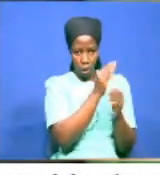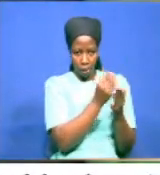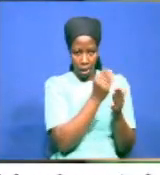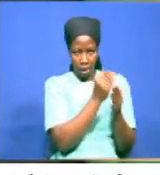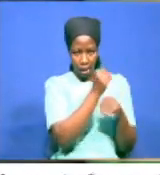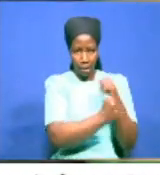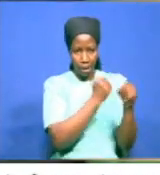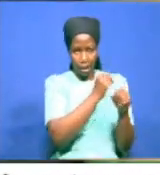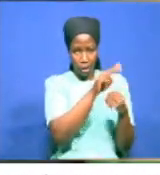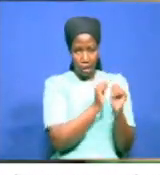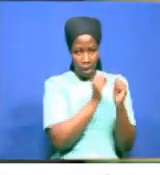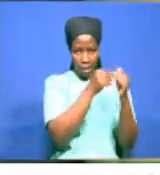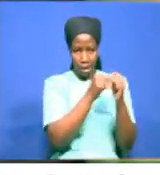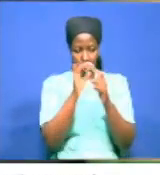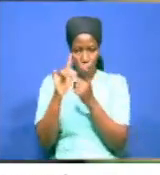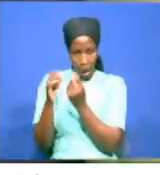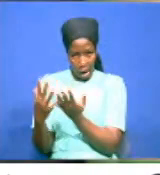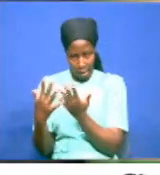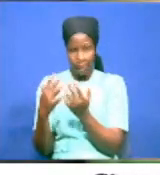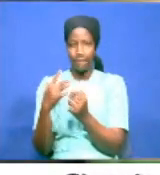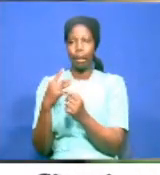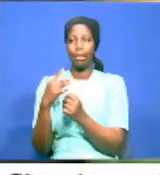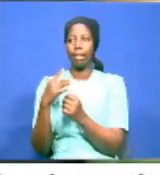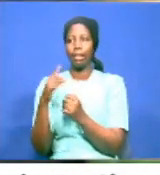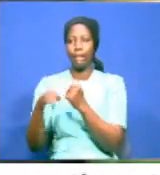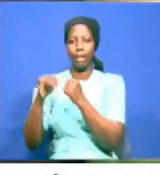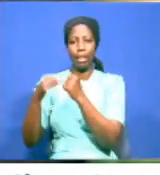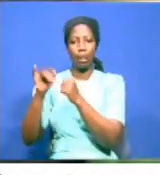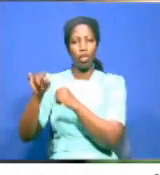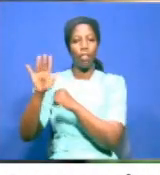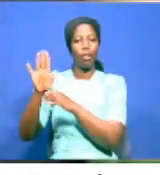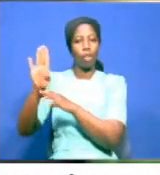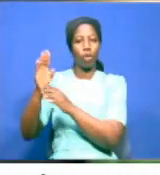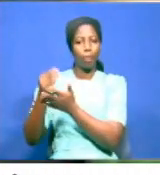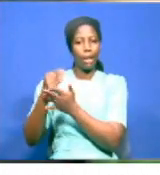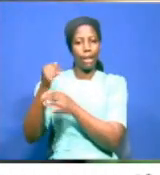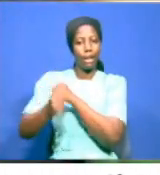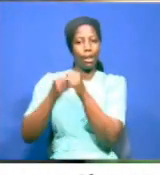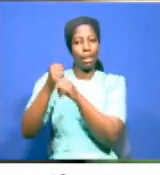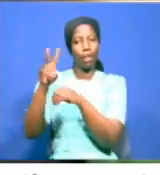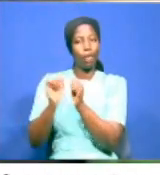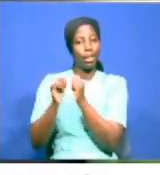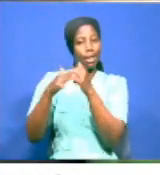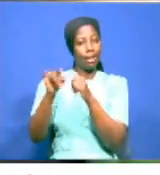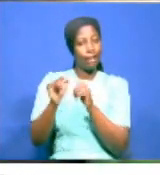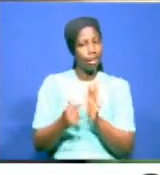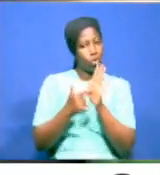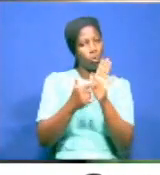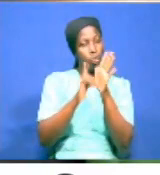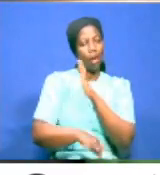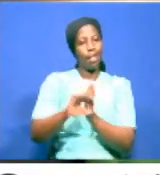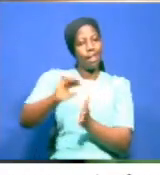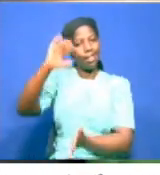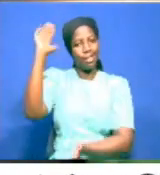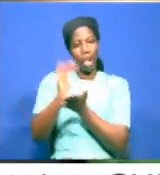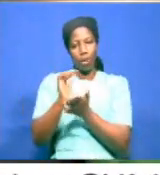in 2018 to Kenya shilling 68.5 billion in 2019. This translated into a marginal reduction in